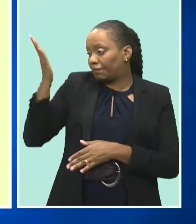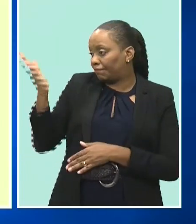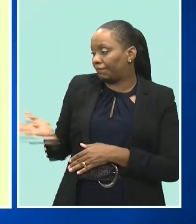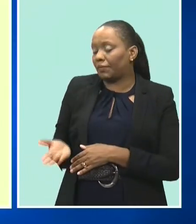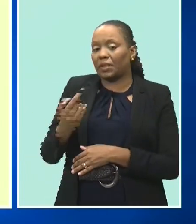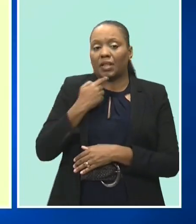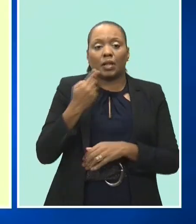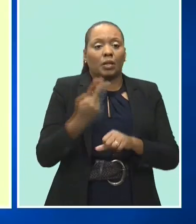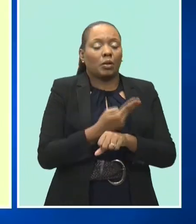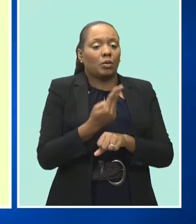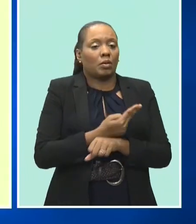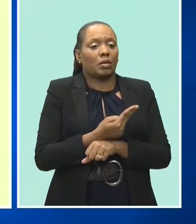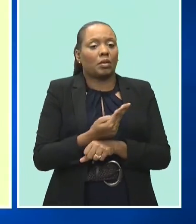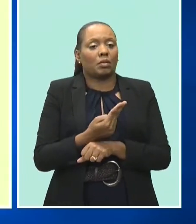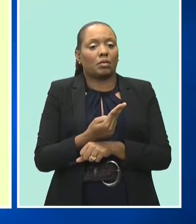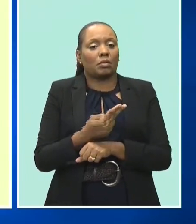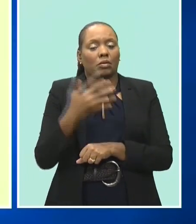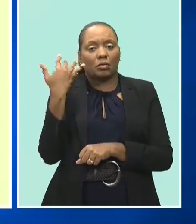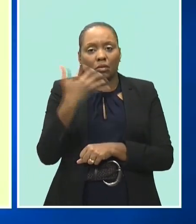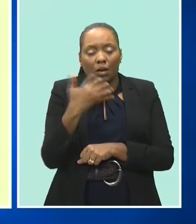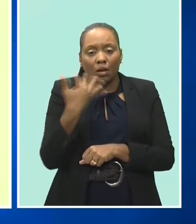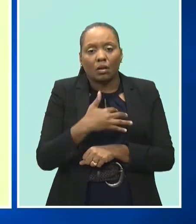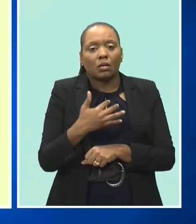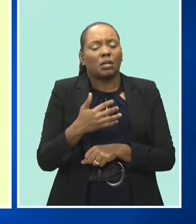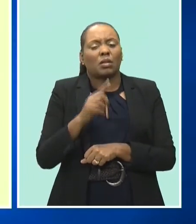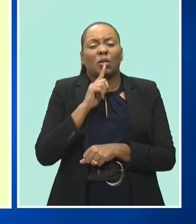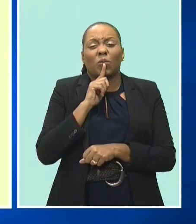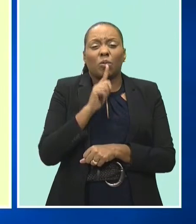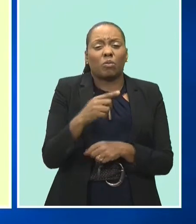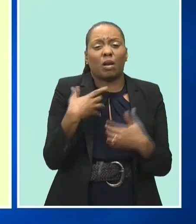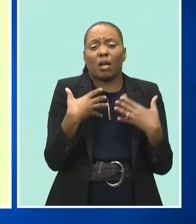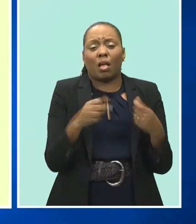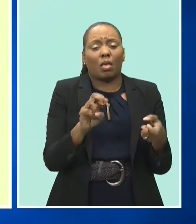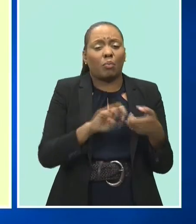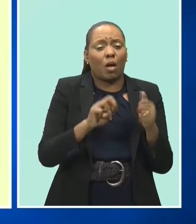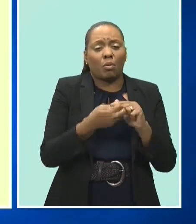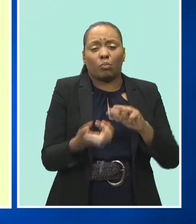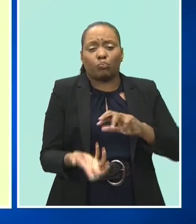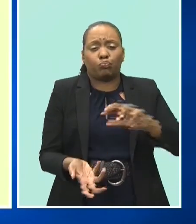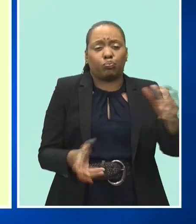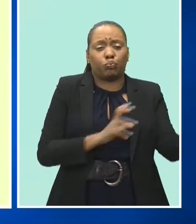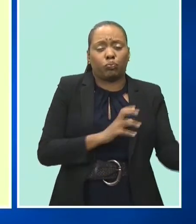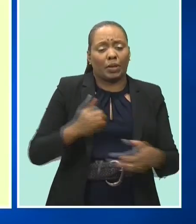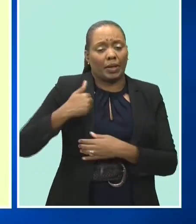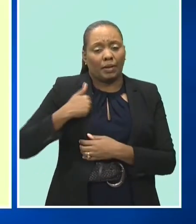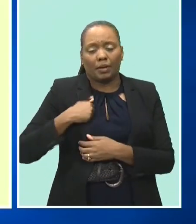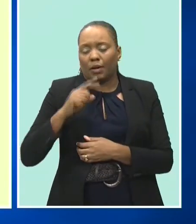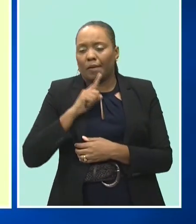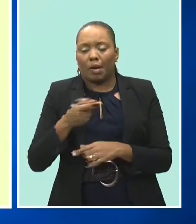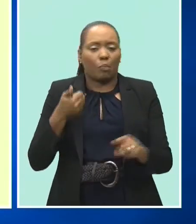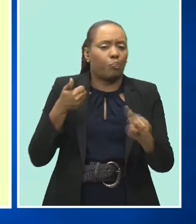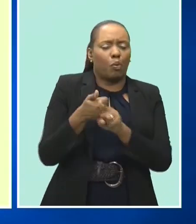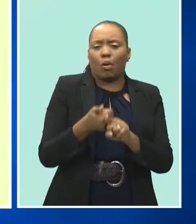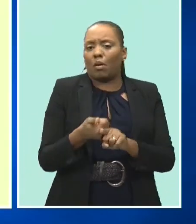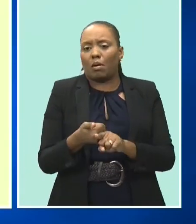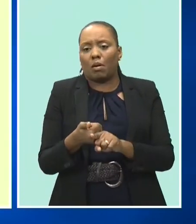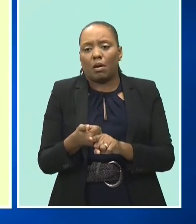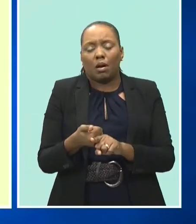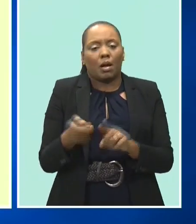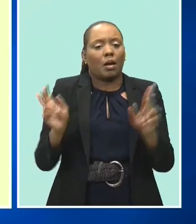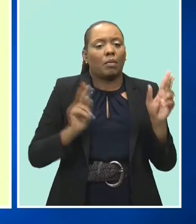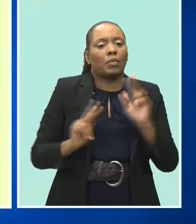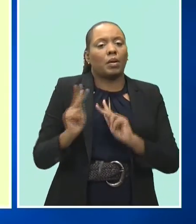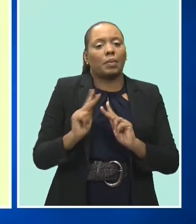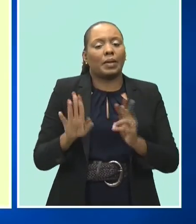use of synthetic drugs has resulted in a serious health crisis in Canada, negatively impacting the country's life expectancy.